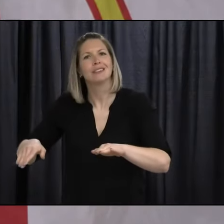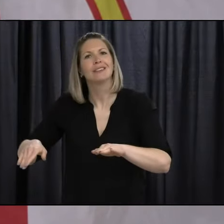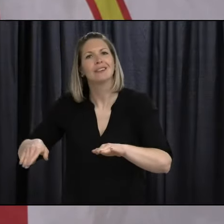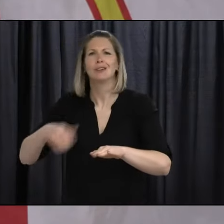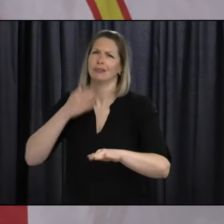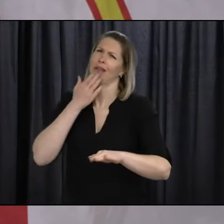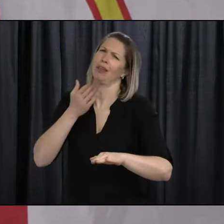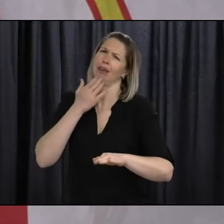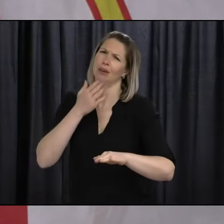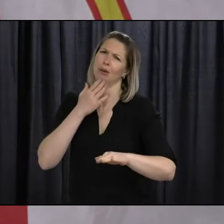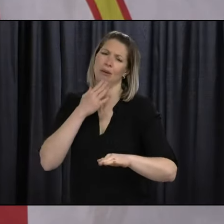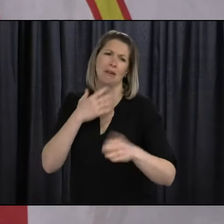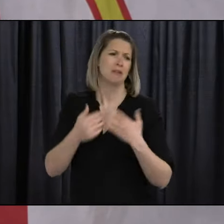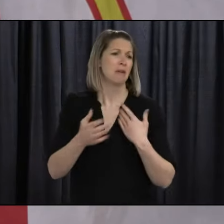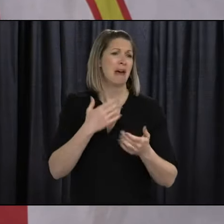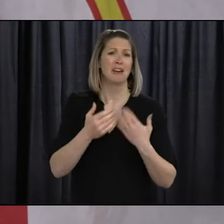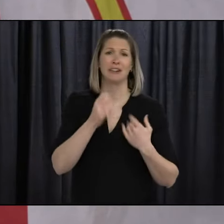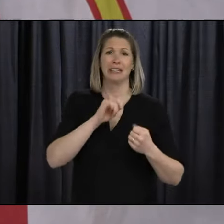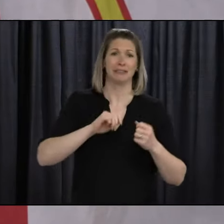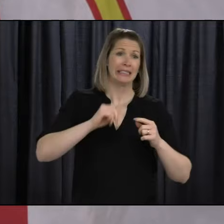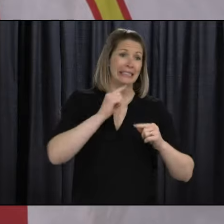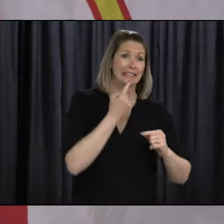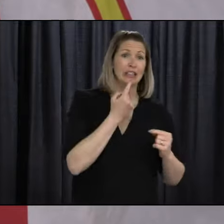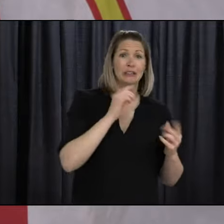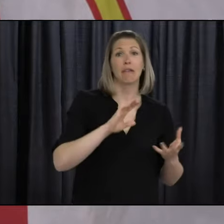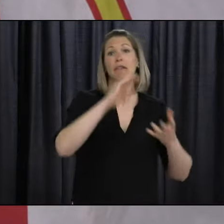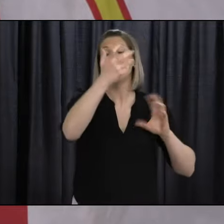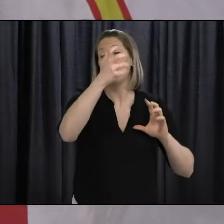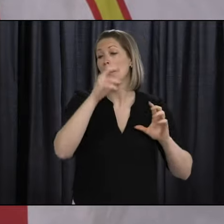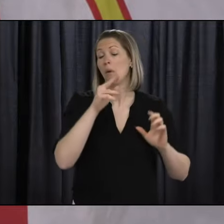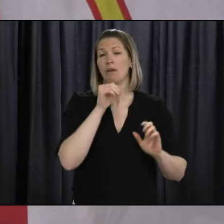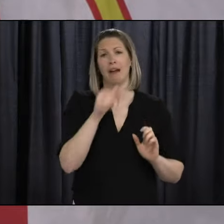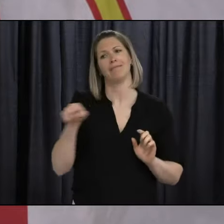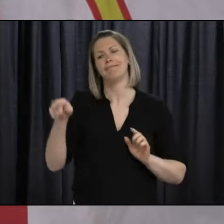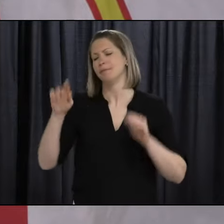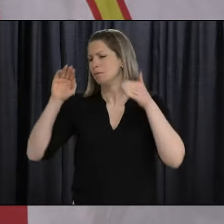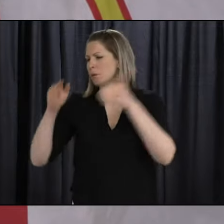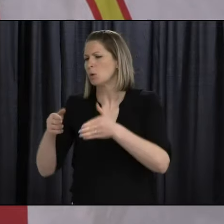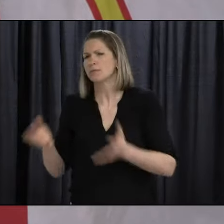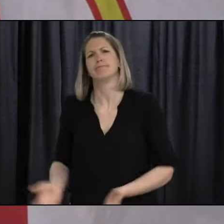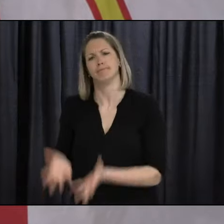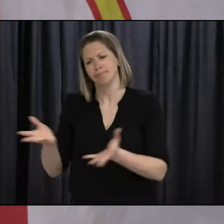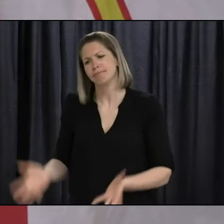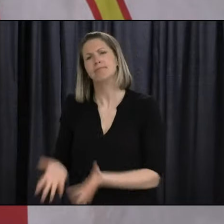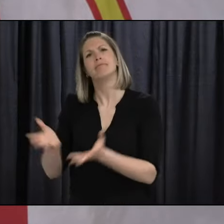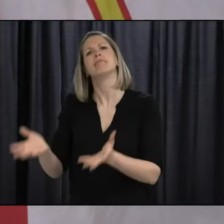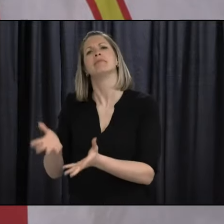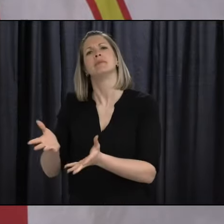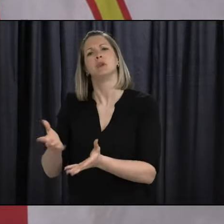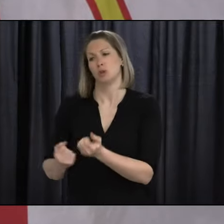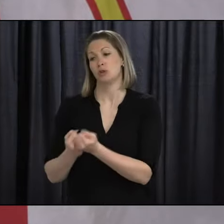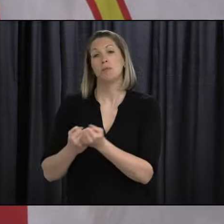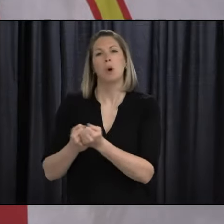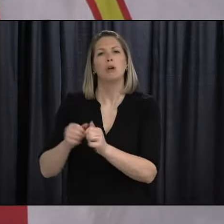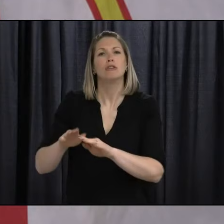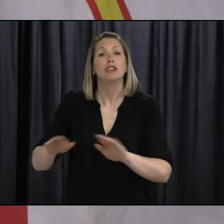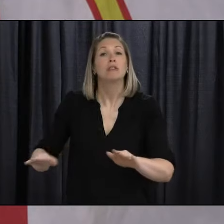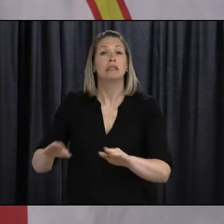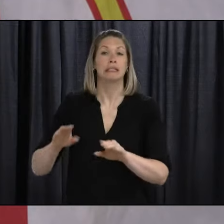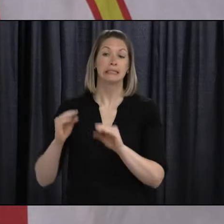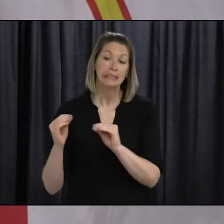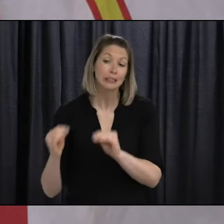people, and you support them. You support them not only by providing guidance, but you're facilitating their personal, their emotional, and their